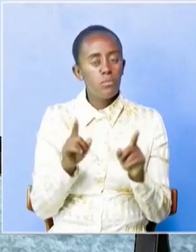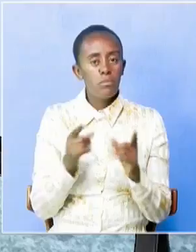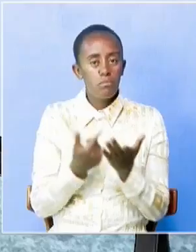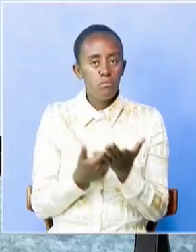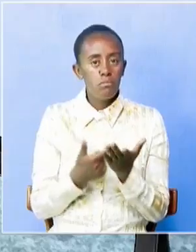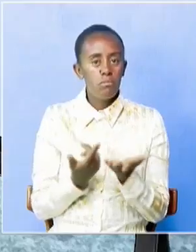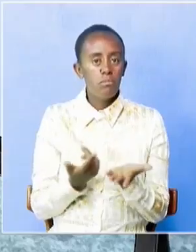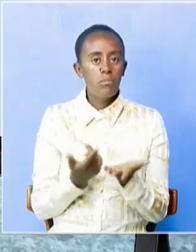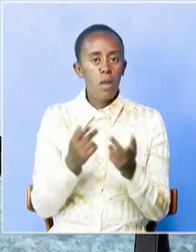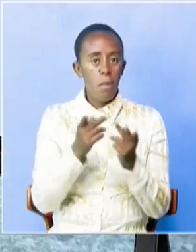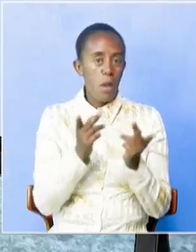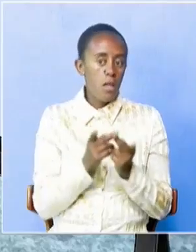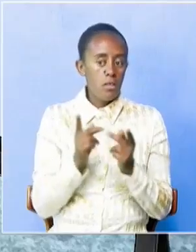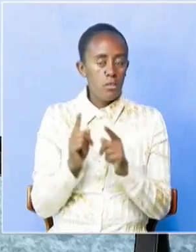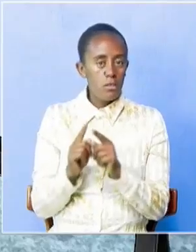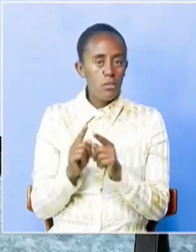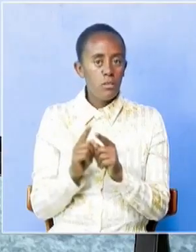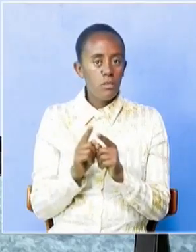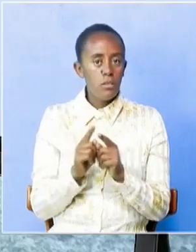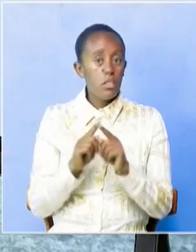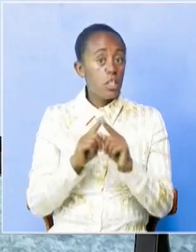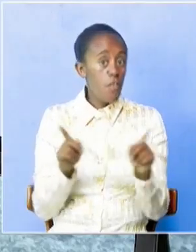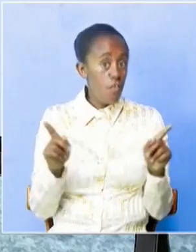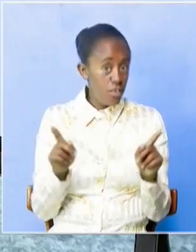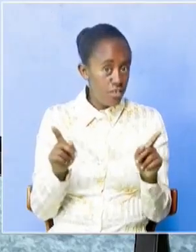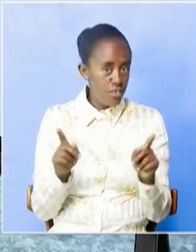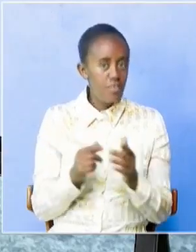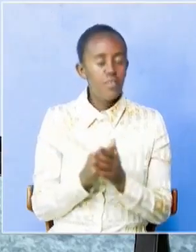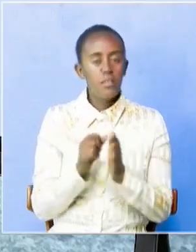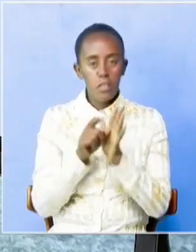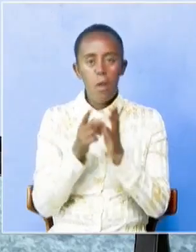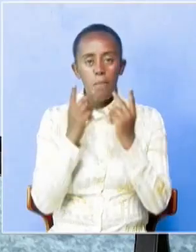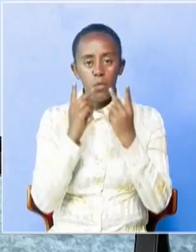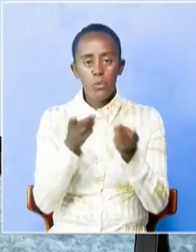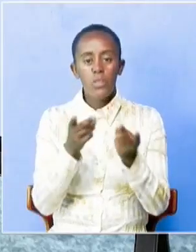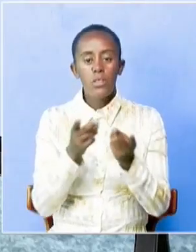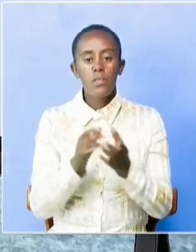where we place the apostrophe differs. So let's see an example.